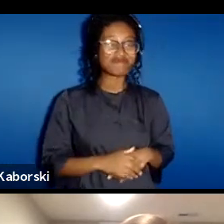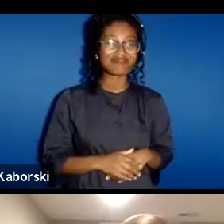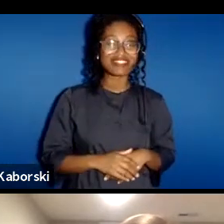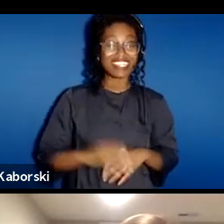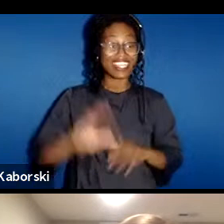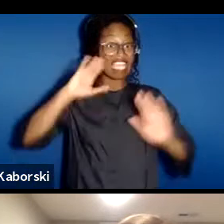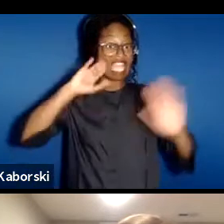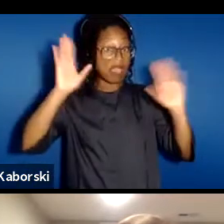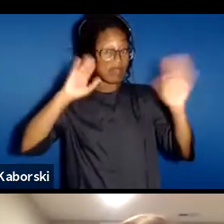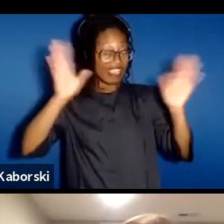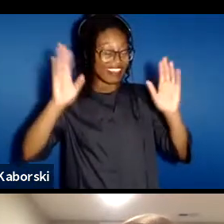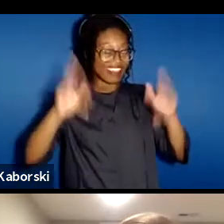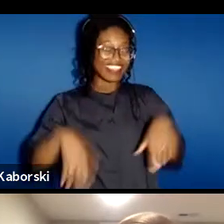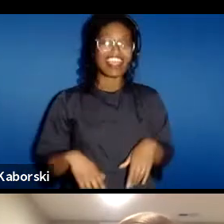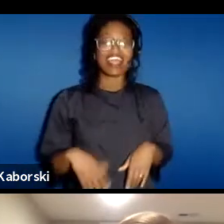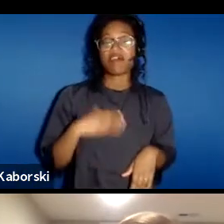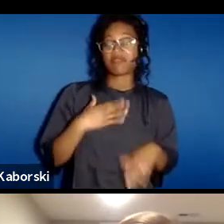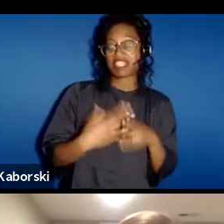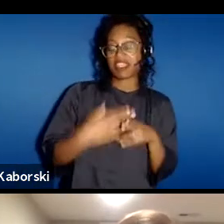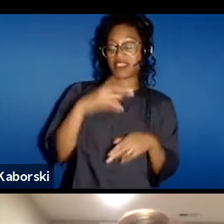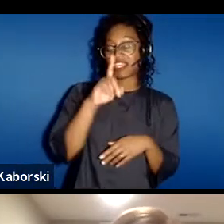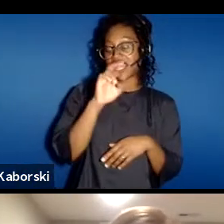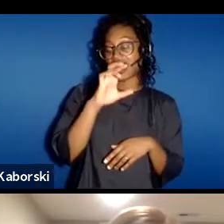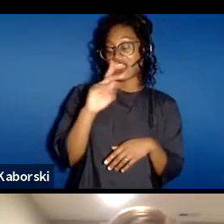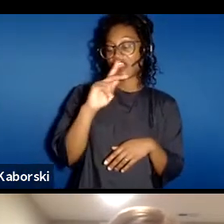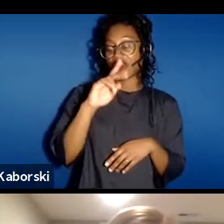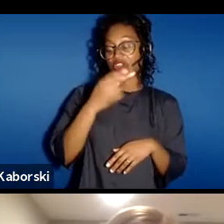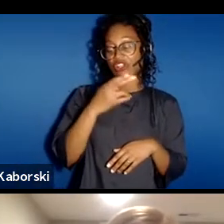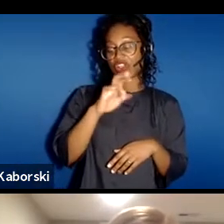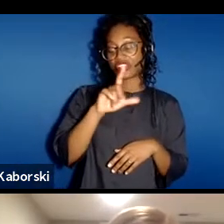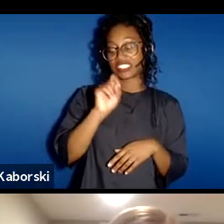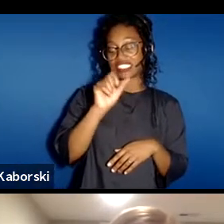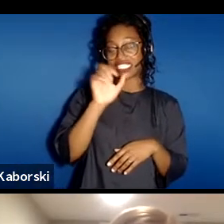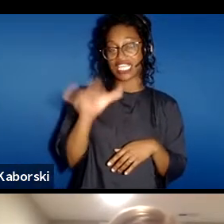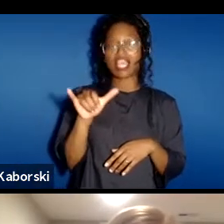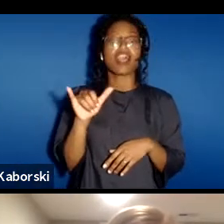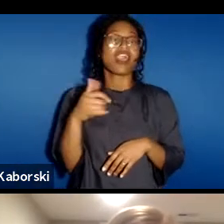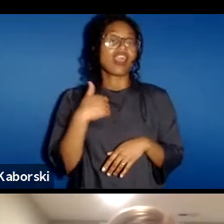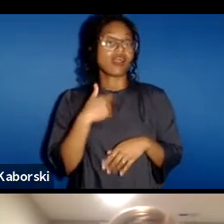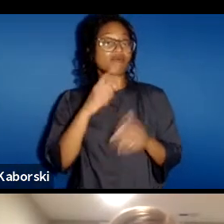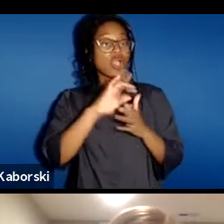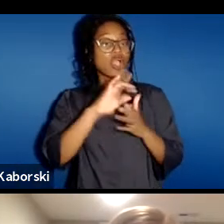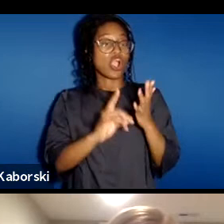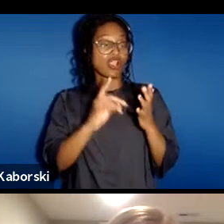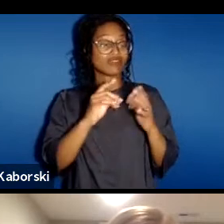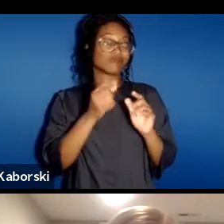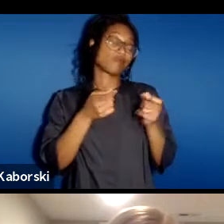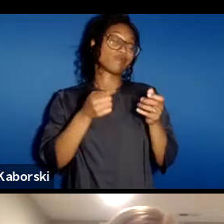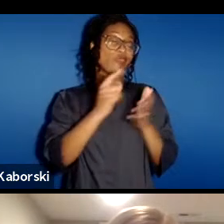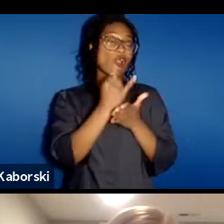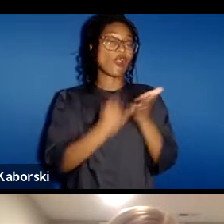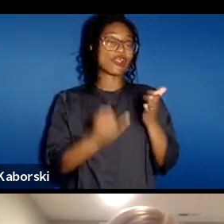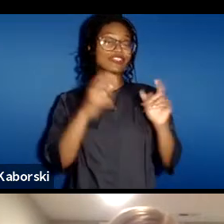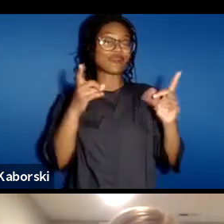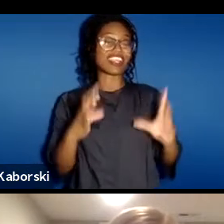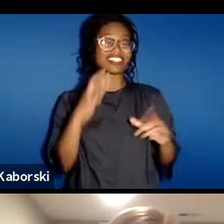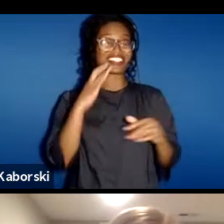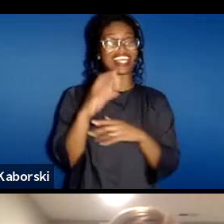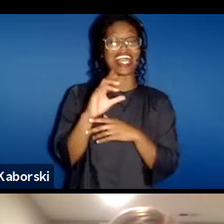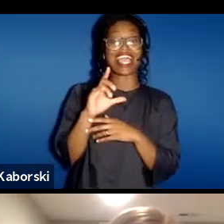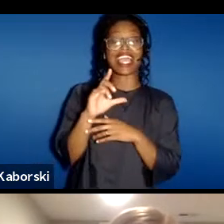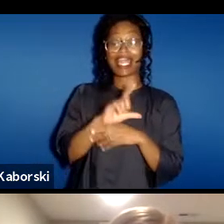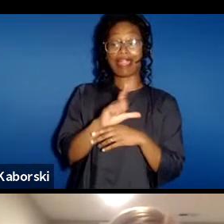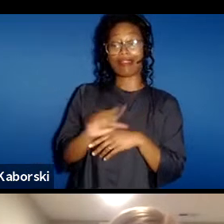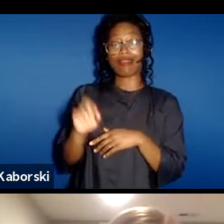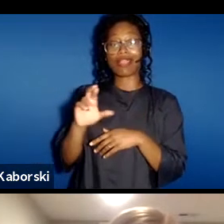Howdy. Derek Hulsey. I'm an art director at Young and Laramore in Indianapolis. Should go ahead and confess I'm not the